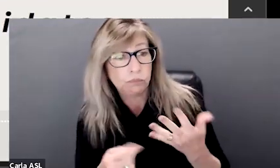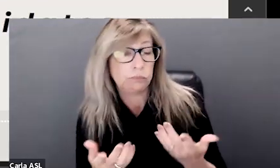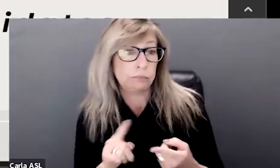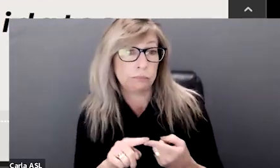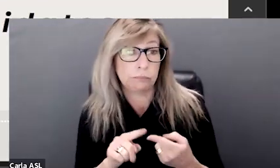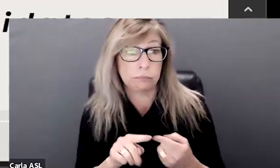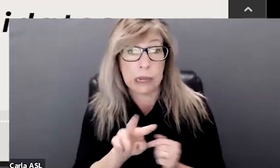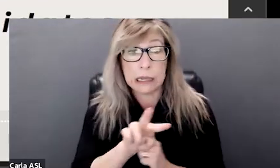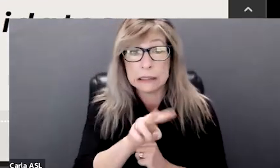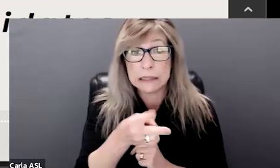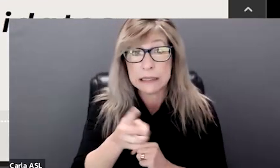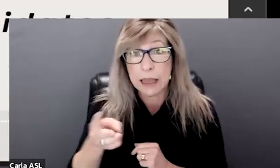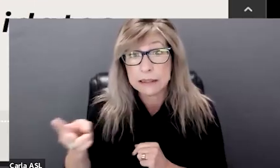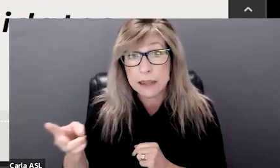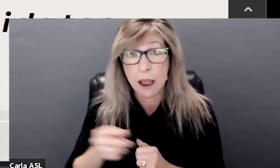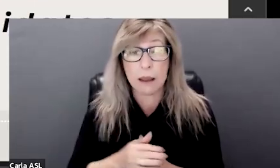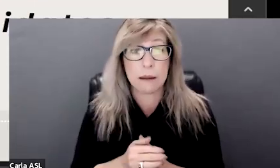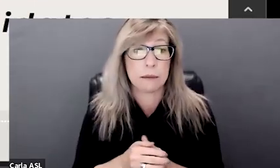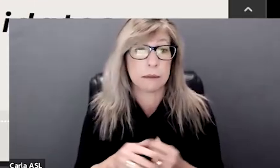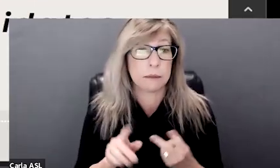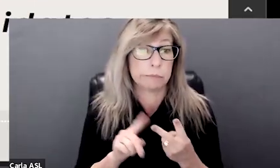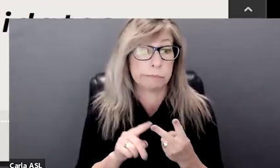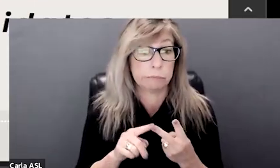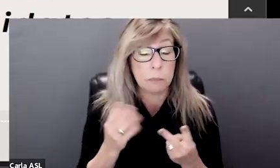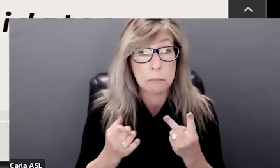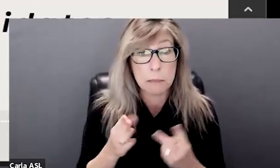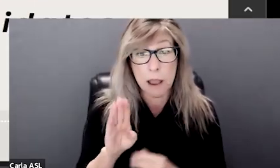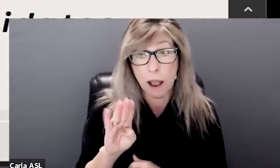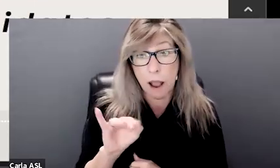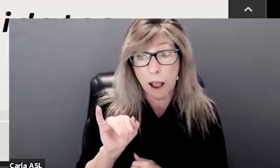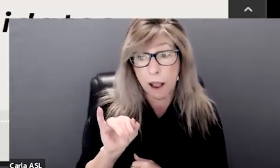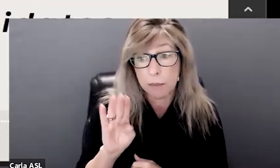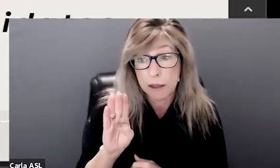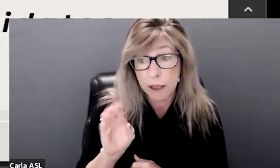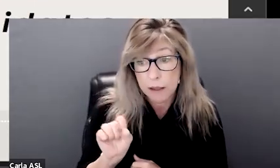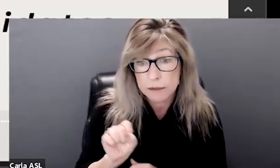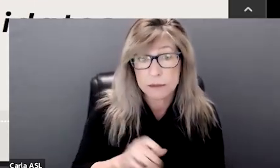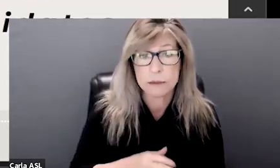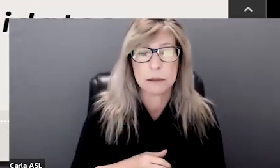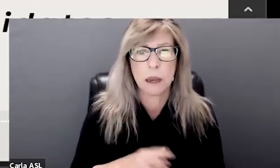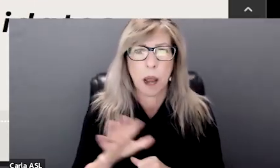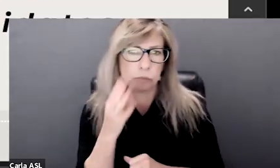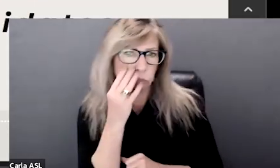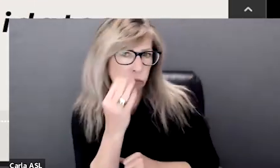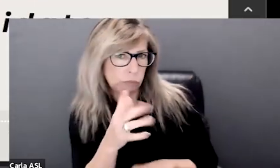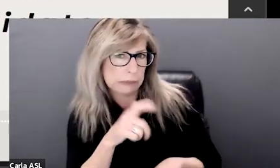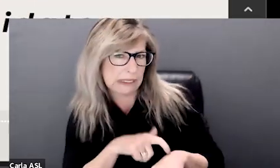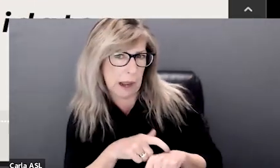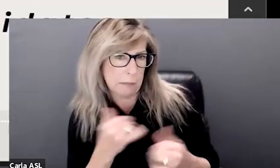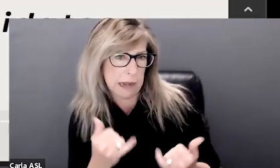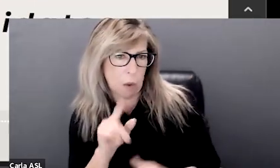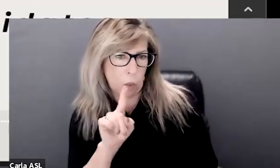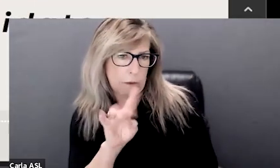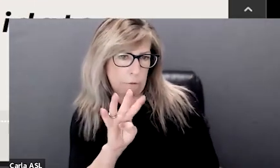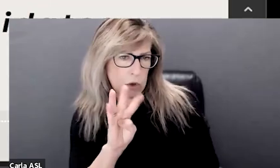IBS. I'll also time note it is 1:46. Thank you.